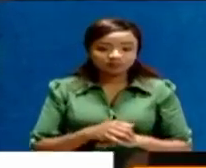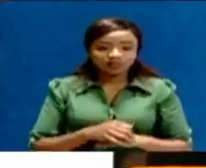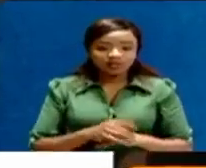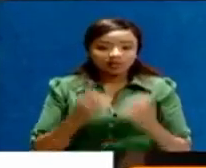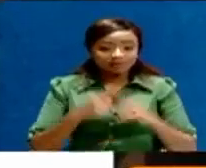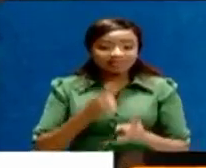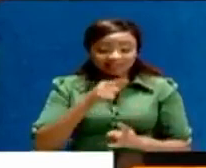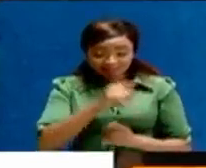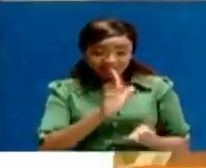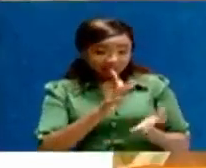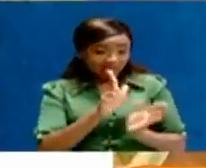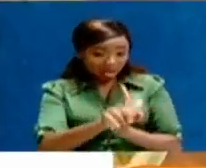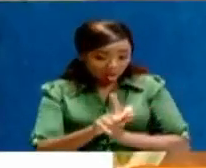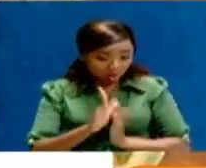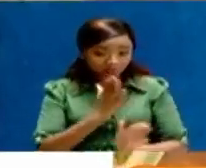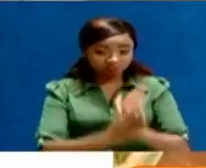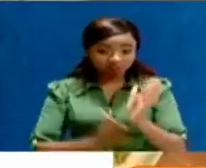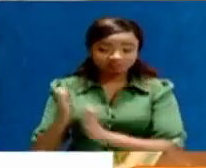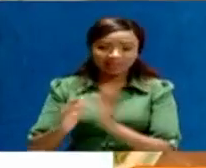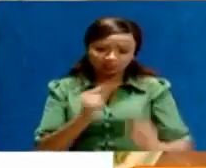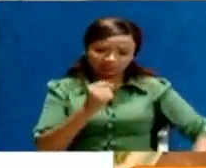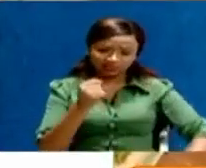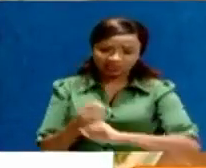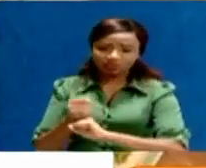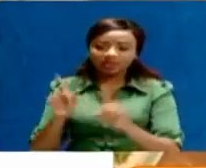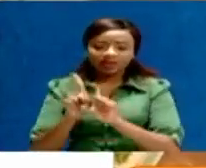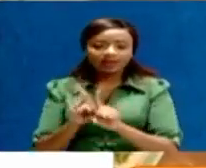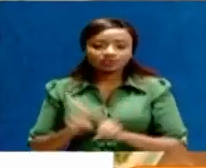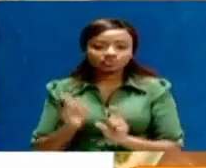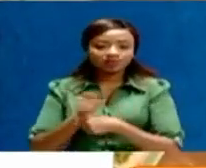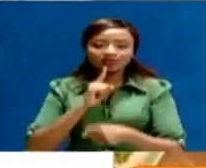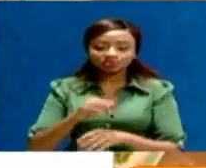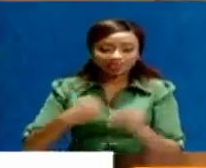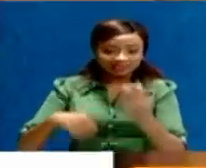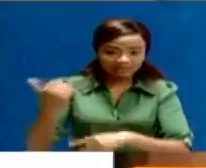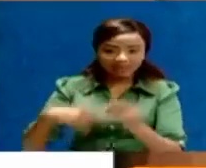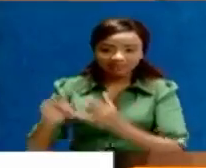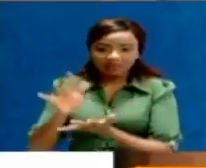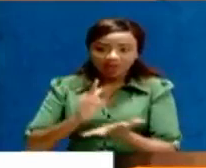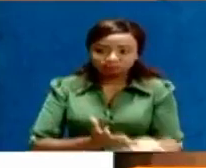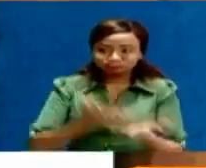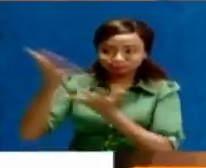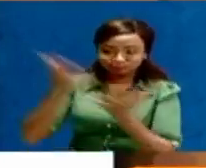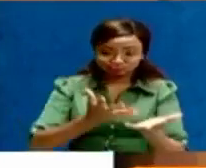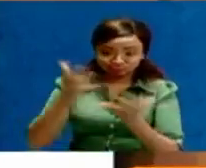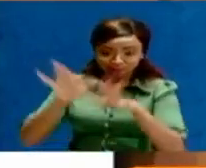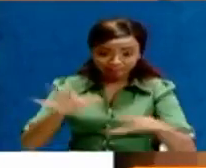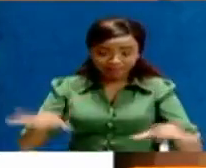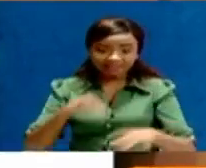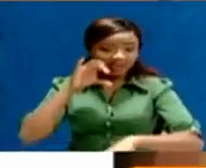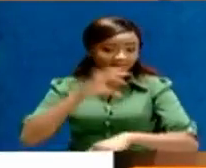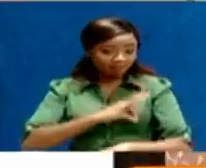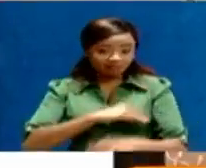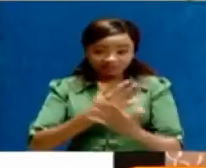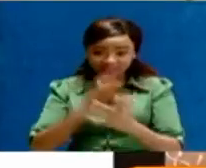says such a credit scheme will come in handy in ensuring the supply, especially for the export market. Earnings from Kenya's